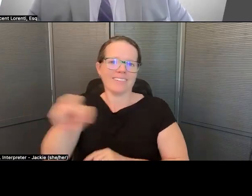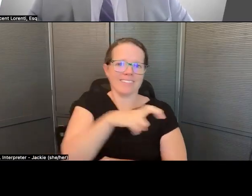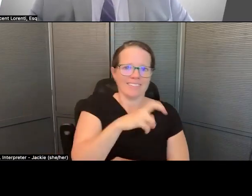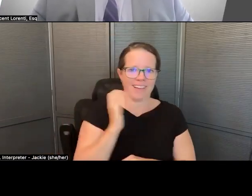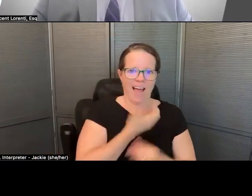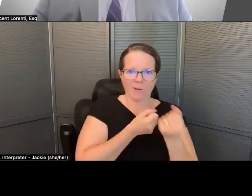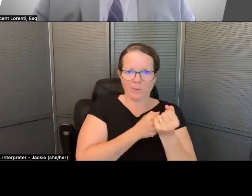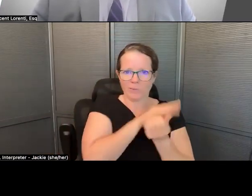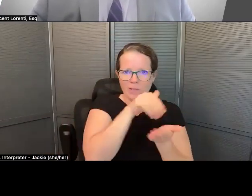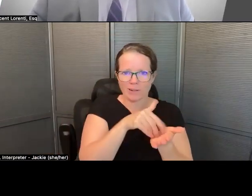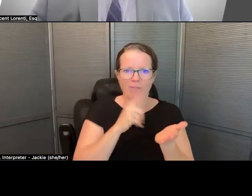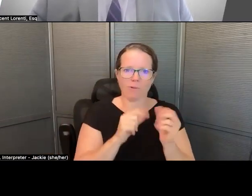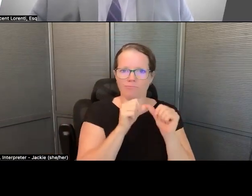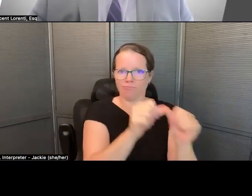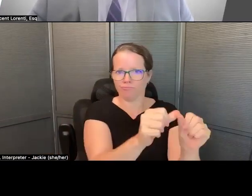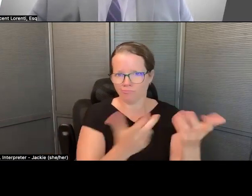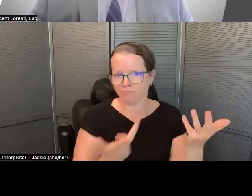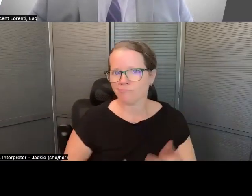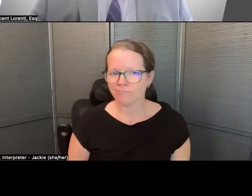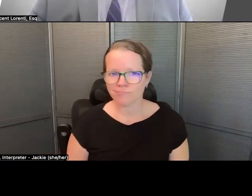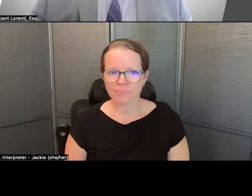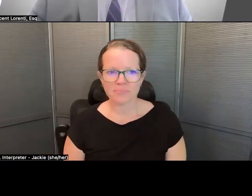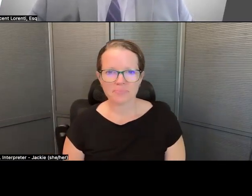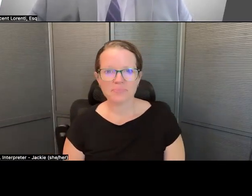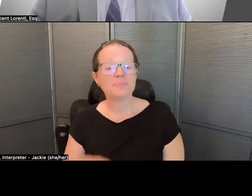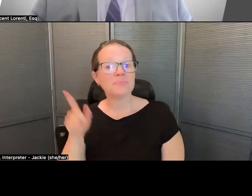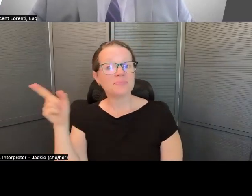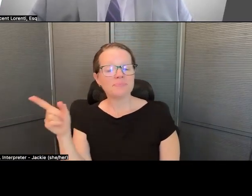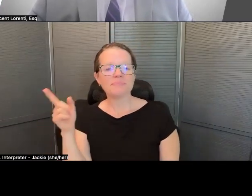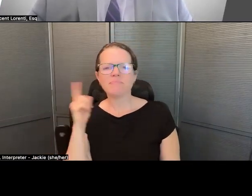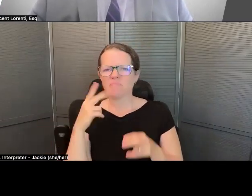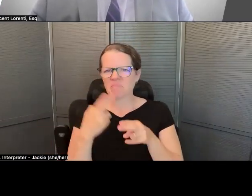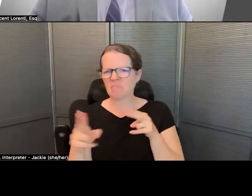So this is just a quick map of the locations that we have across the state.